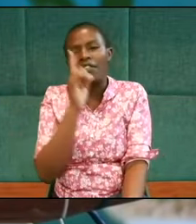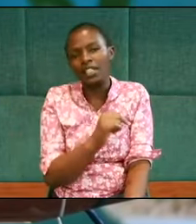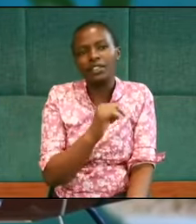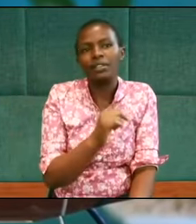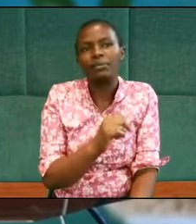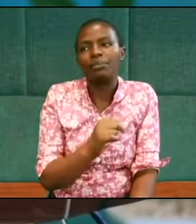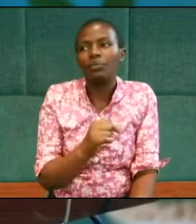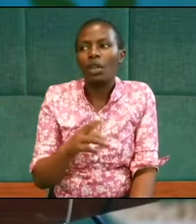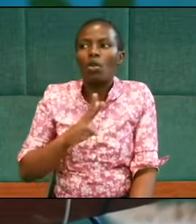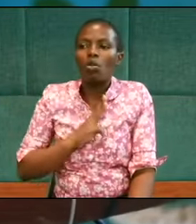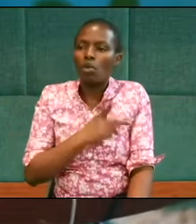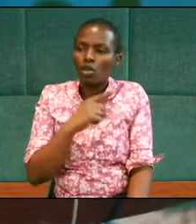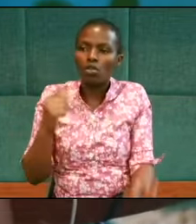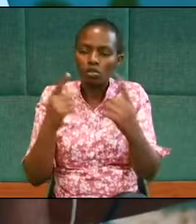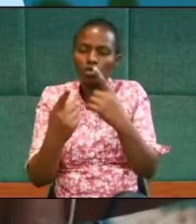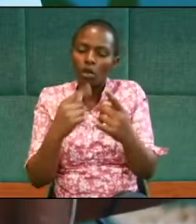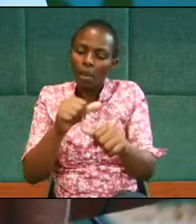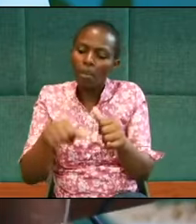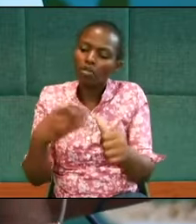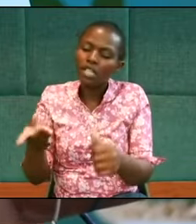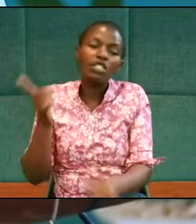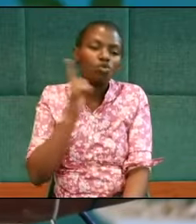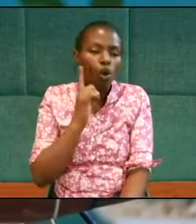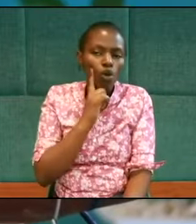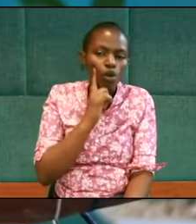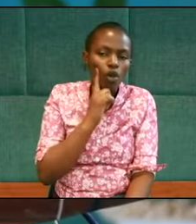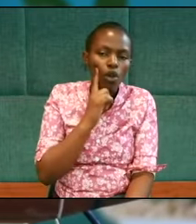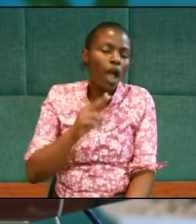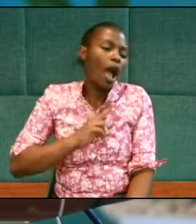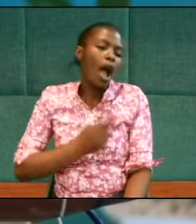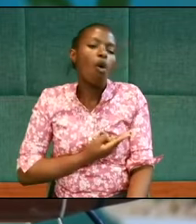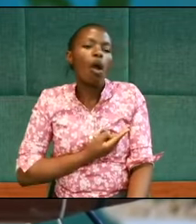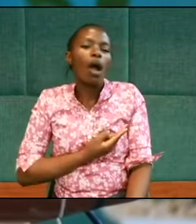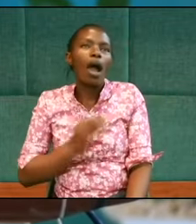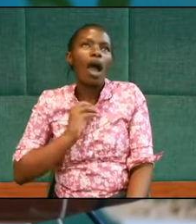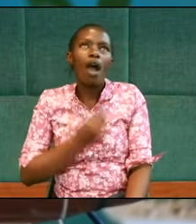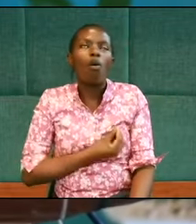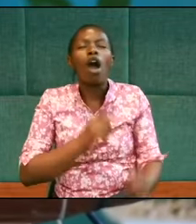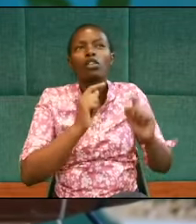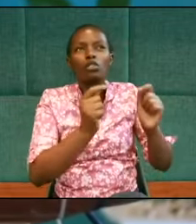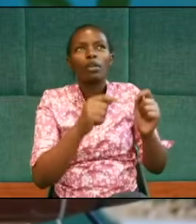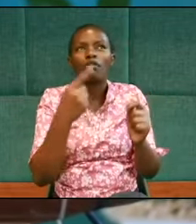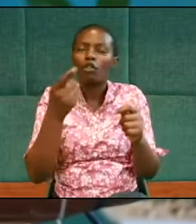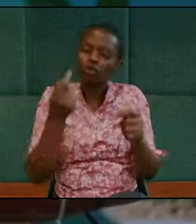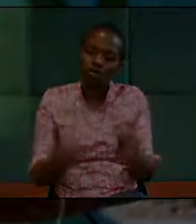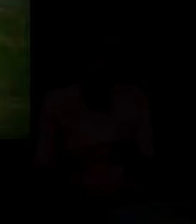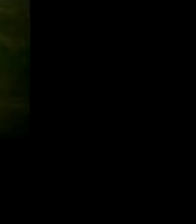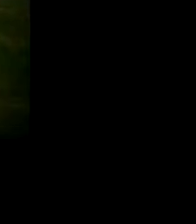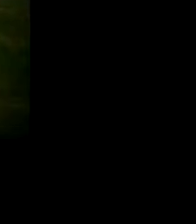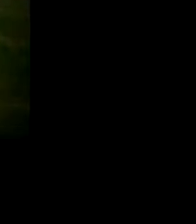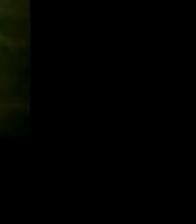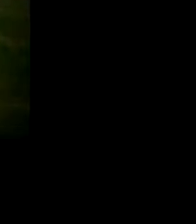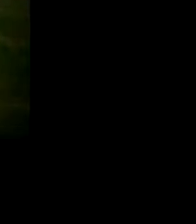We're going to talk about it a little more tomorrow. Our subject for today, faulty